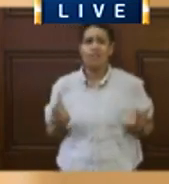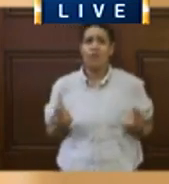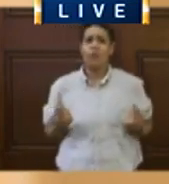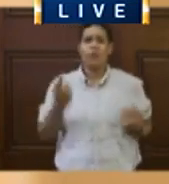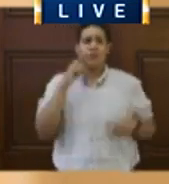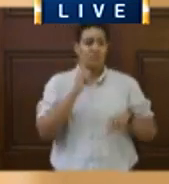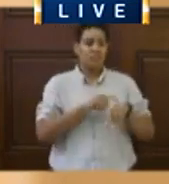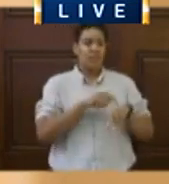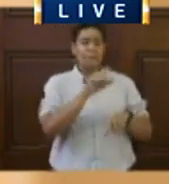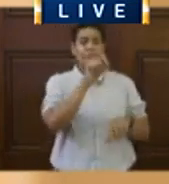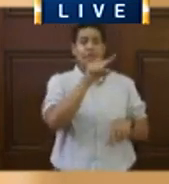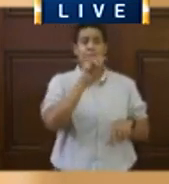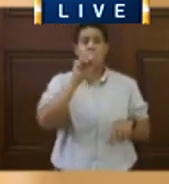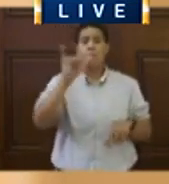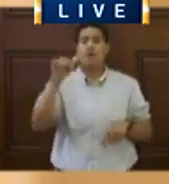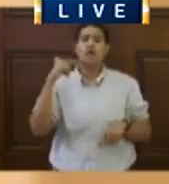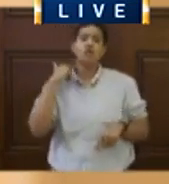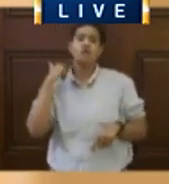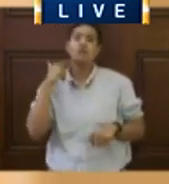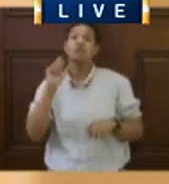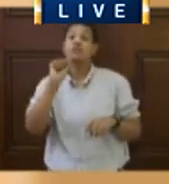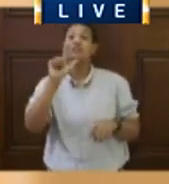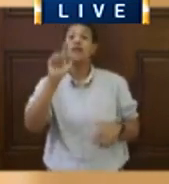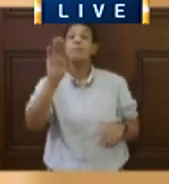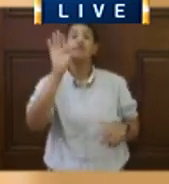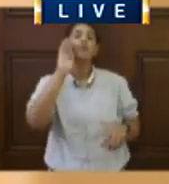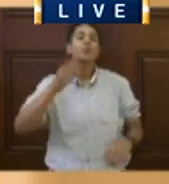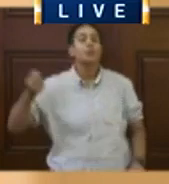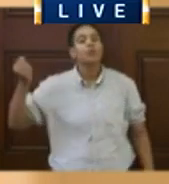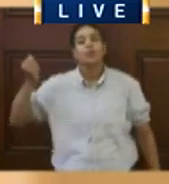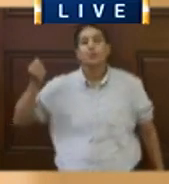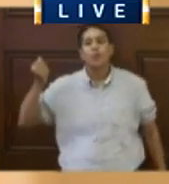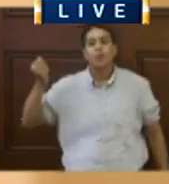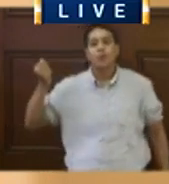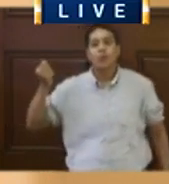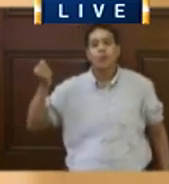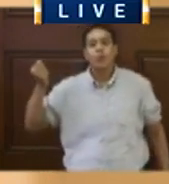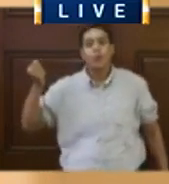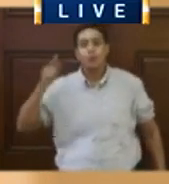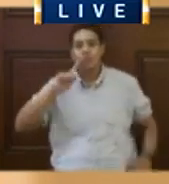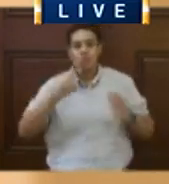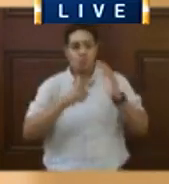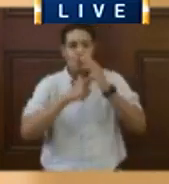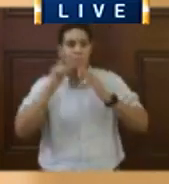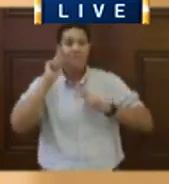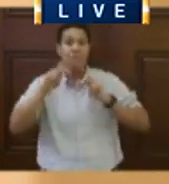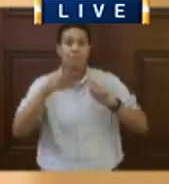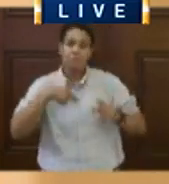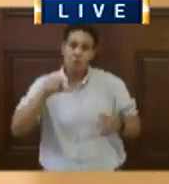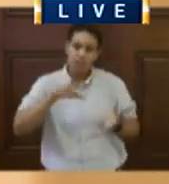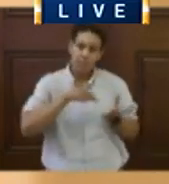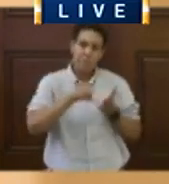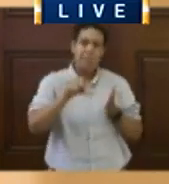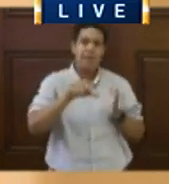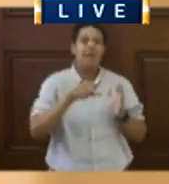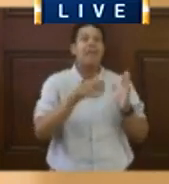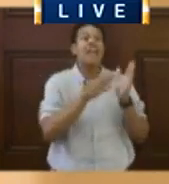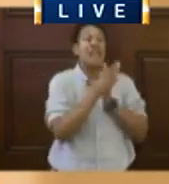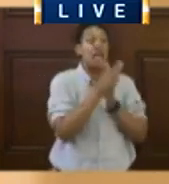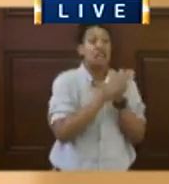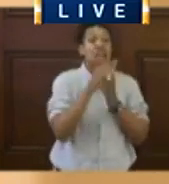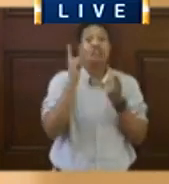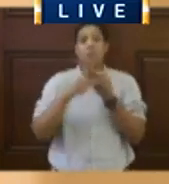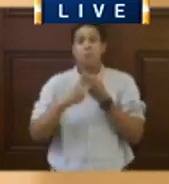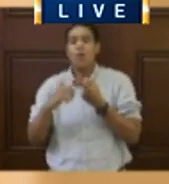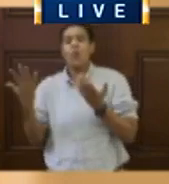and June, the Student Loan Bureau will be suspending the requirement for persons to pay over principal and interest for that period of